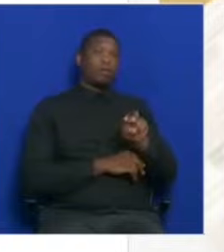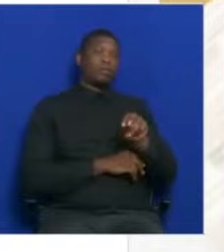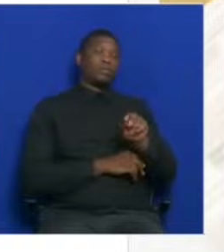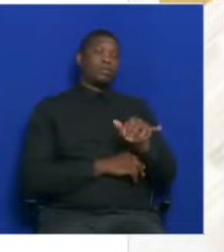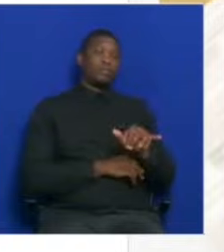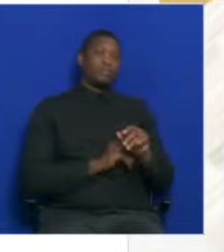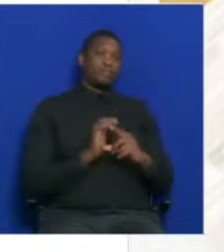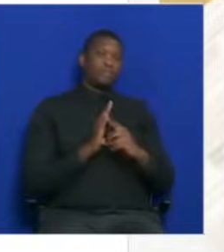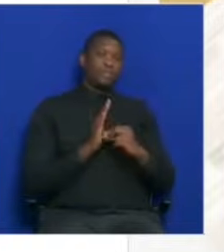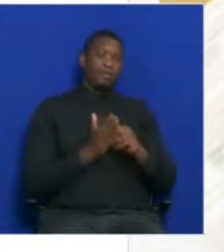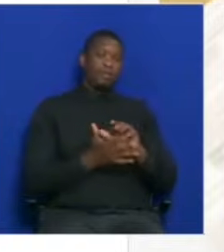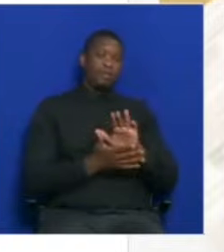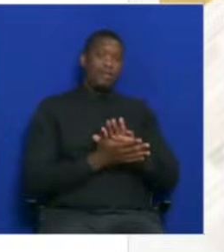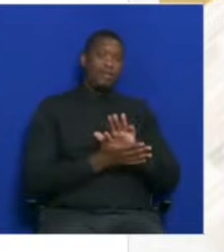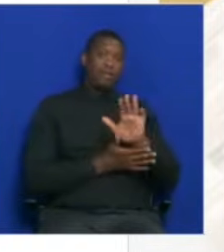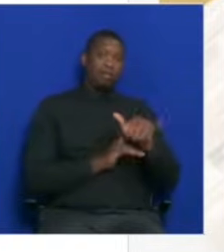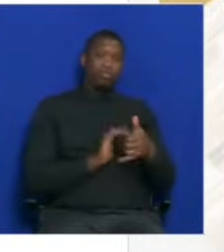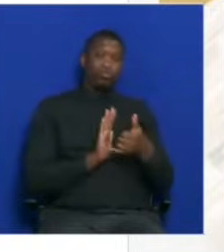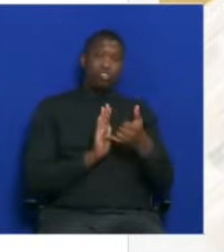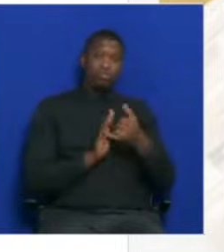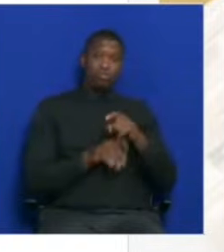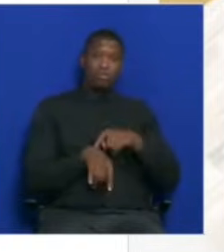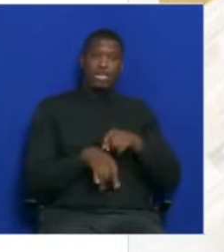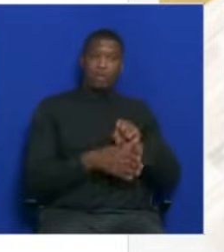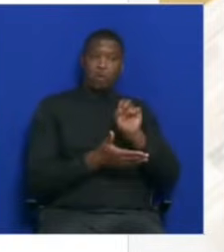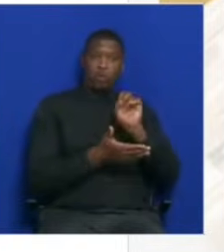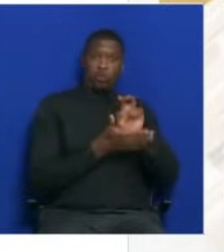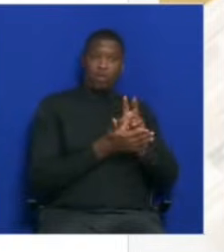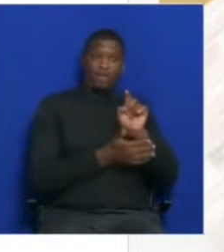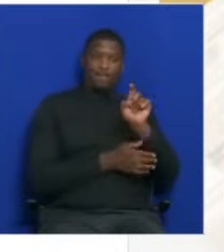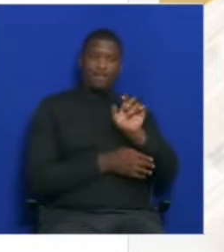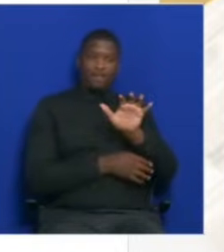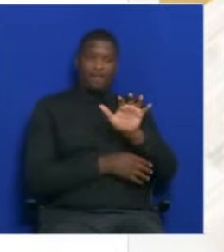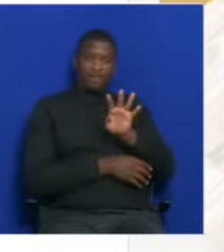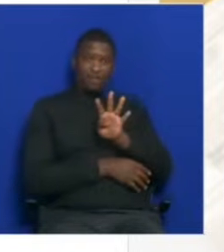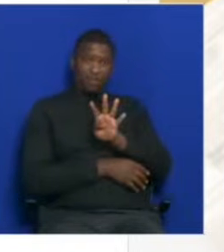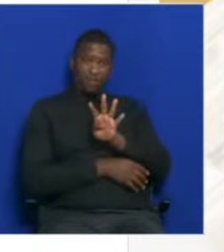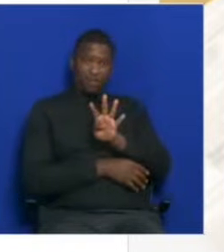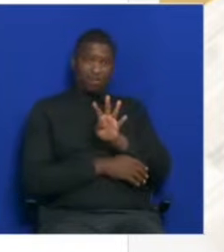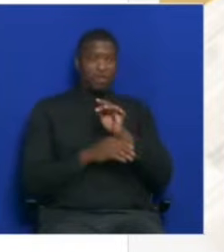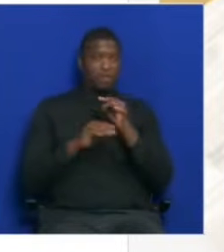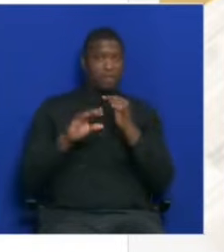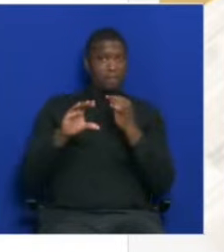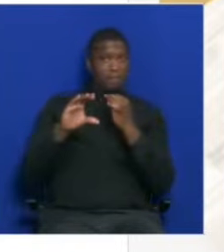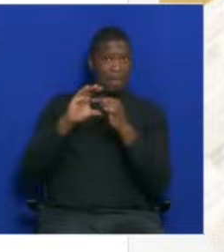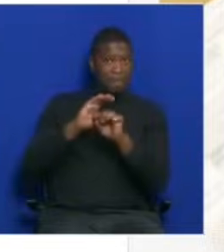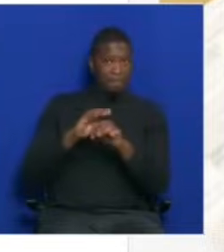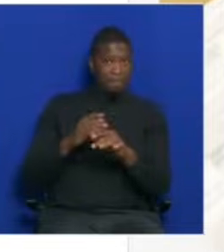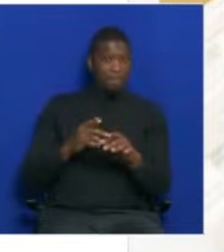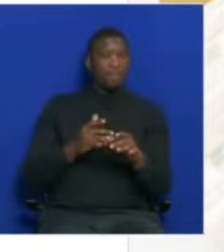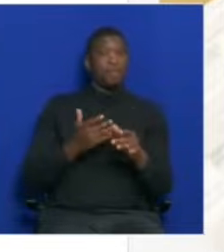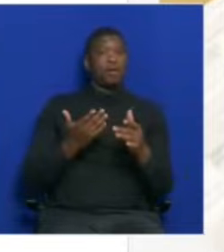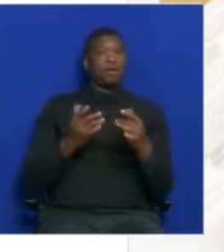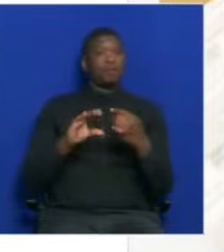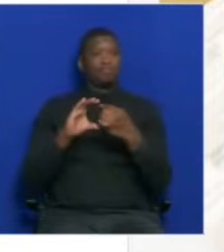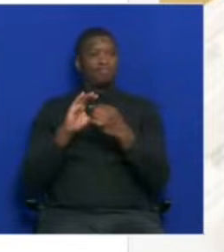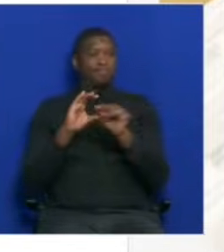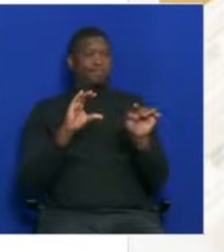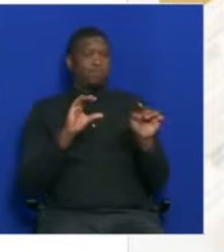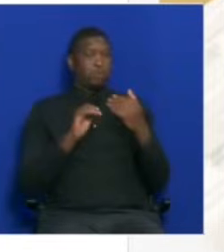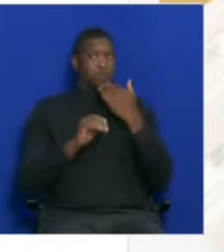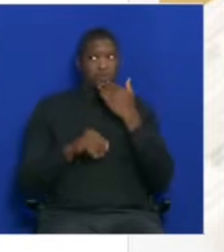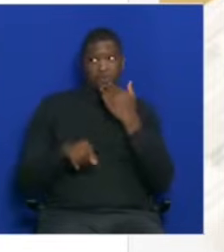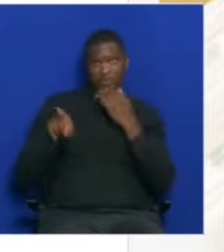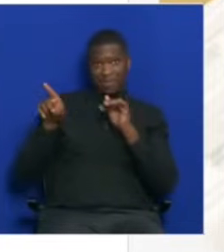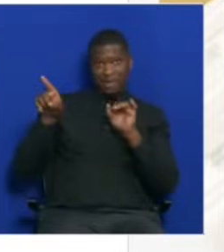at 12:54, emails to you and the ID the presentation in